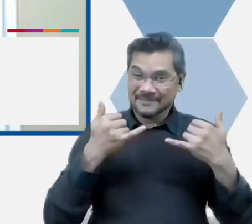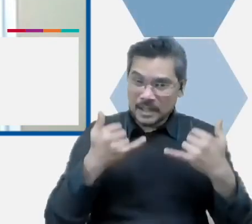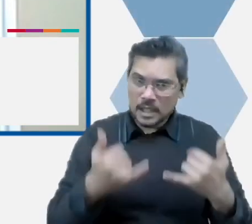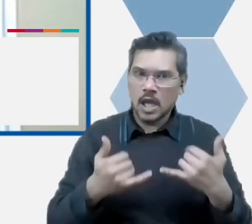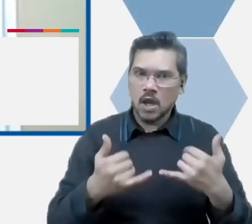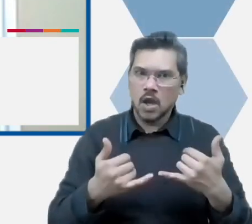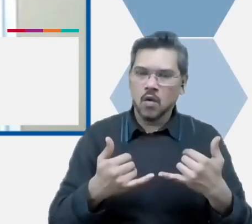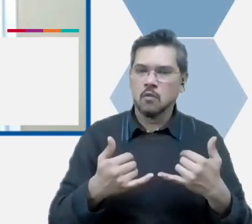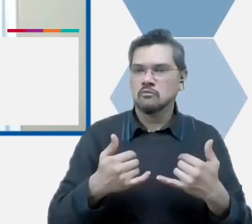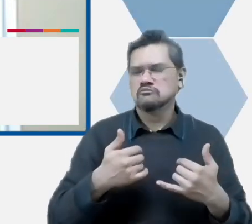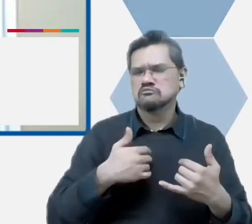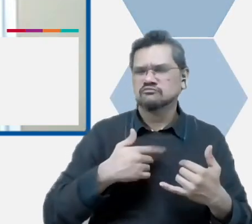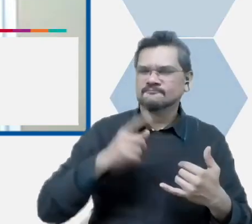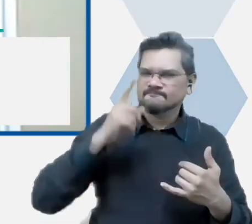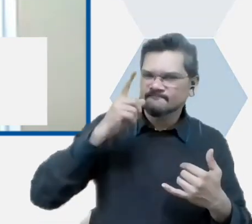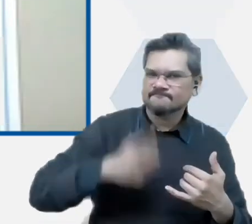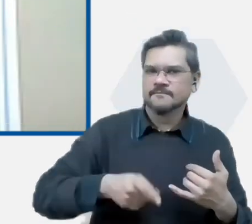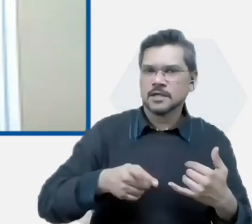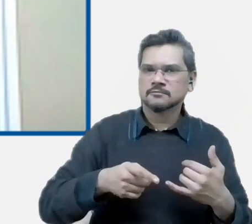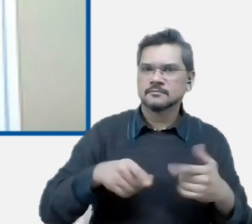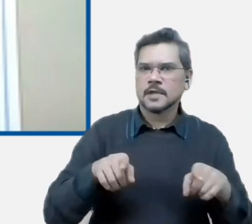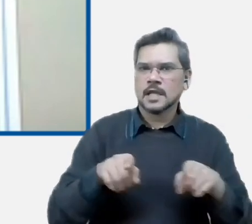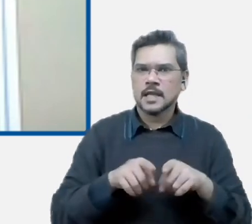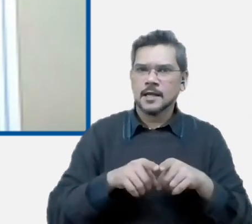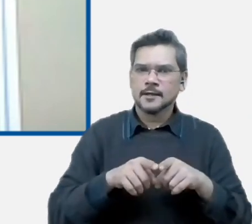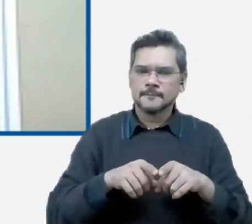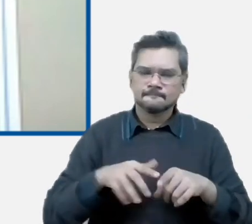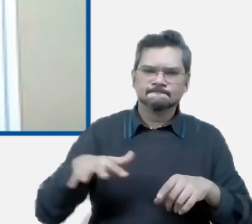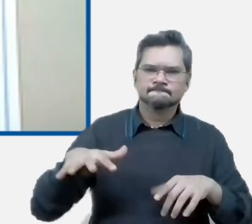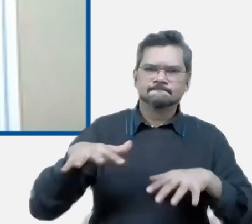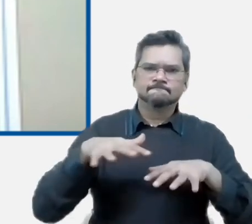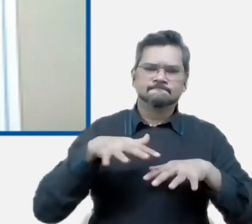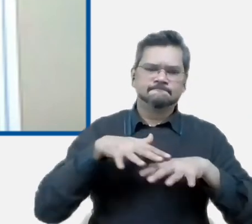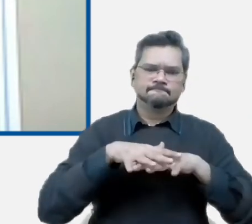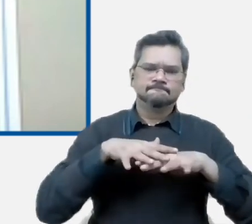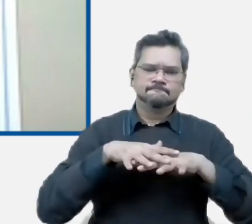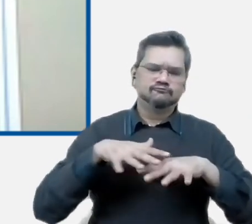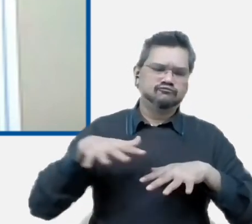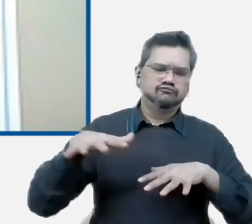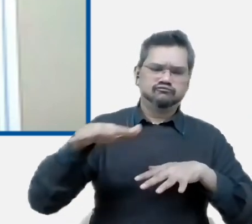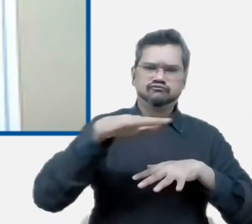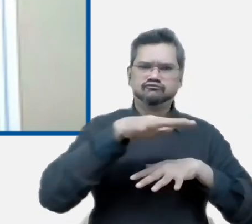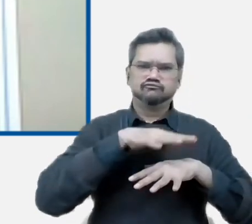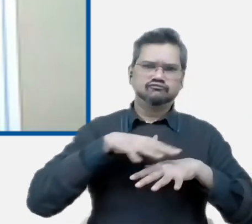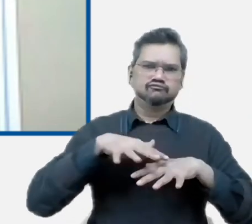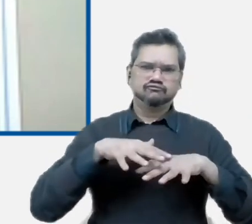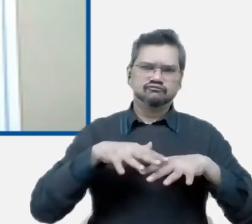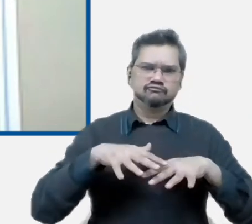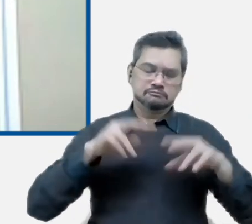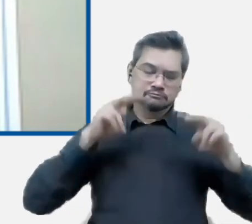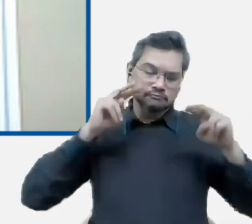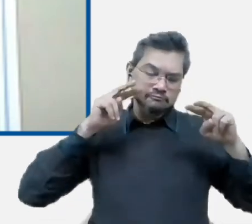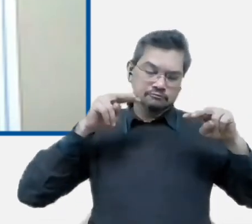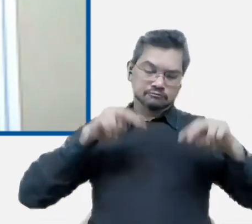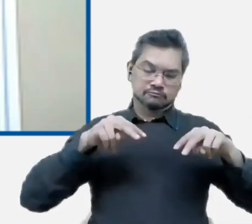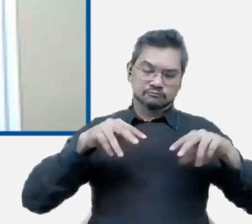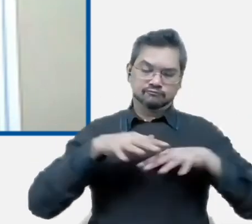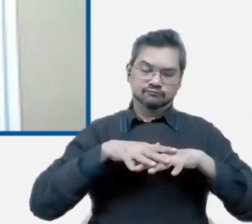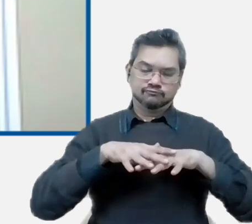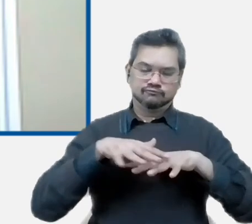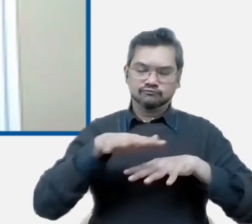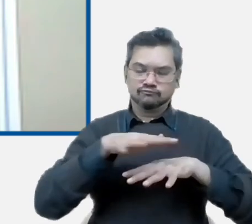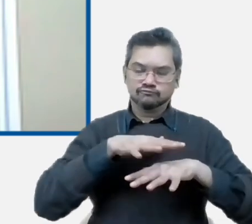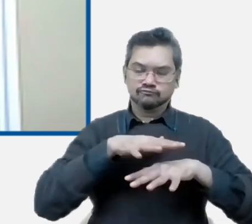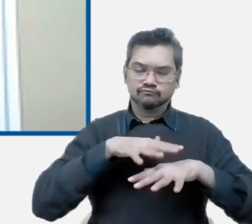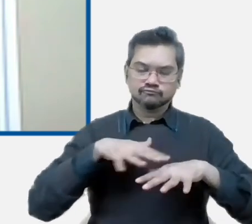risk, indicating what special measures needs to be implemented for those specific areas. So if you can